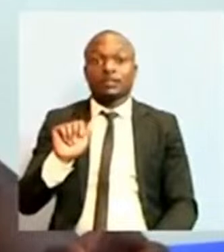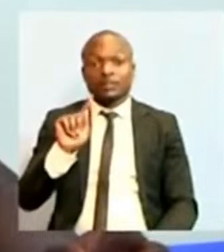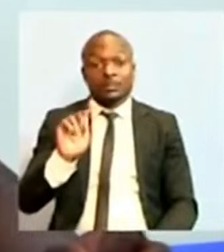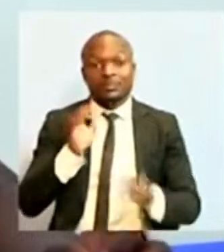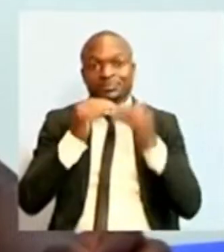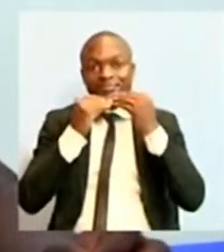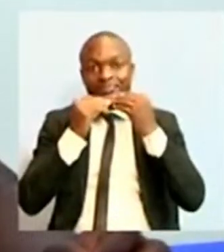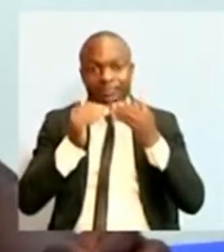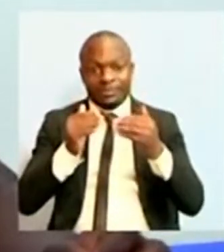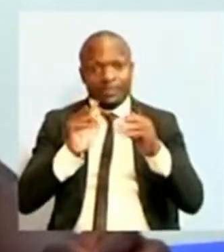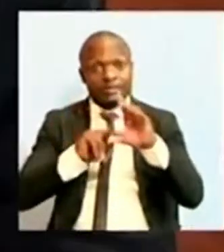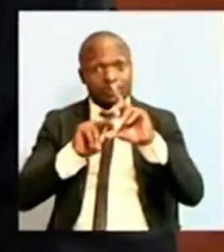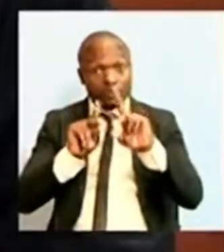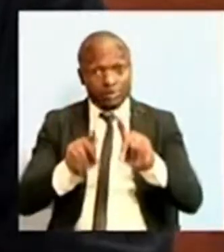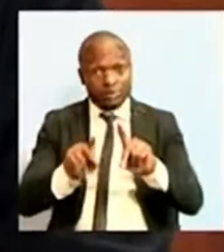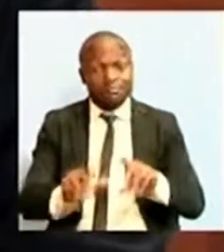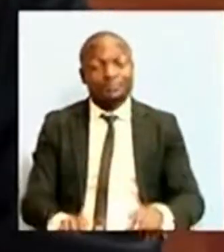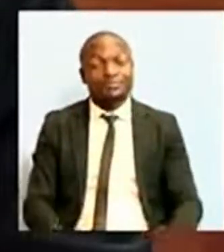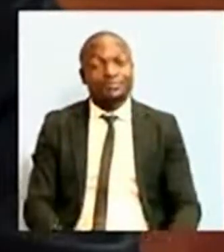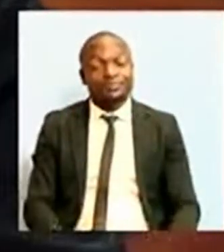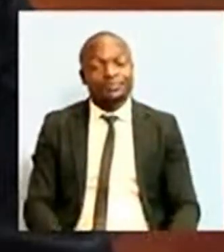Chair, thank you so much.